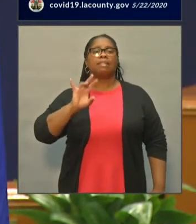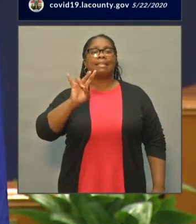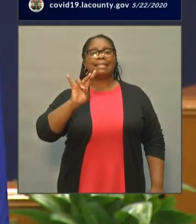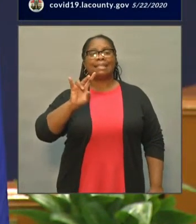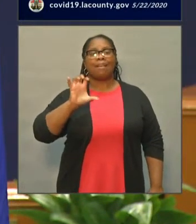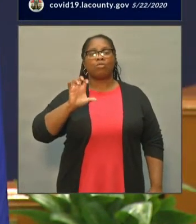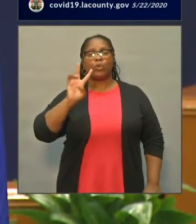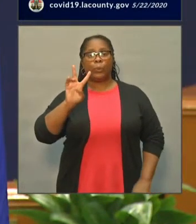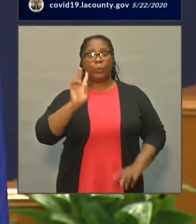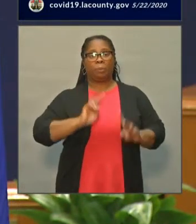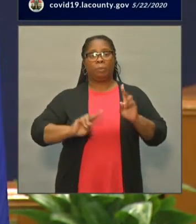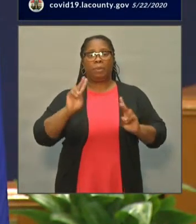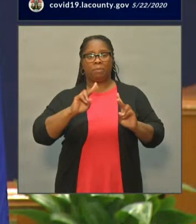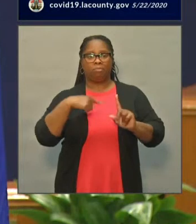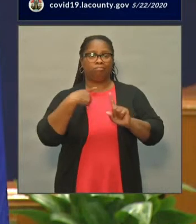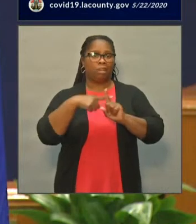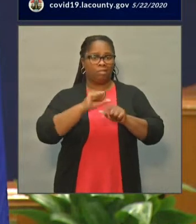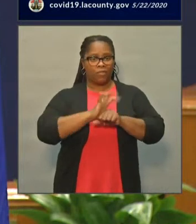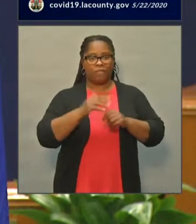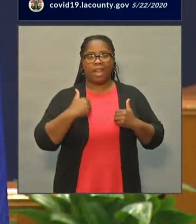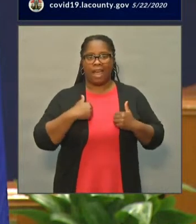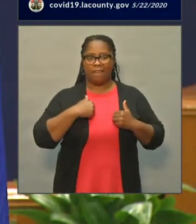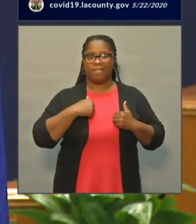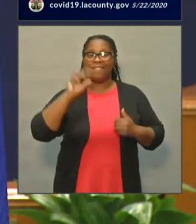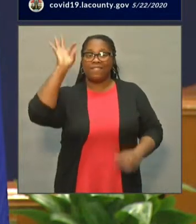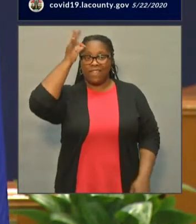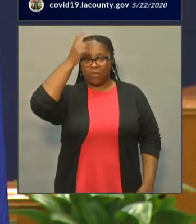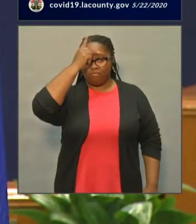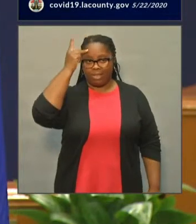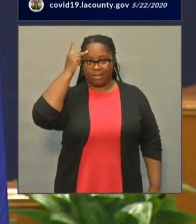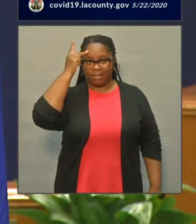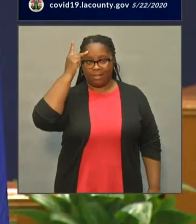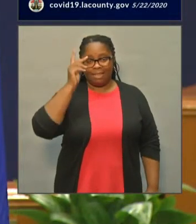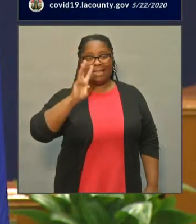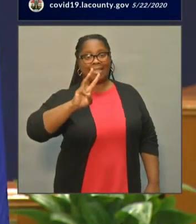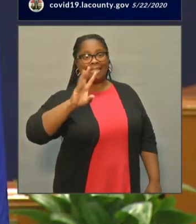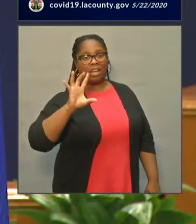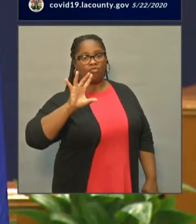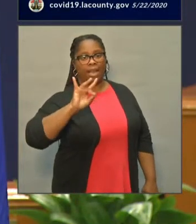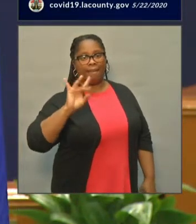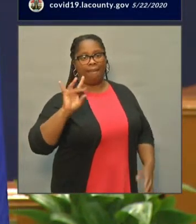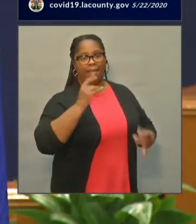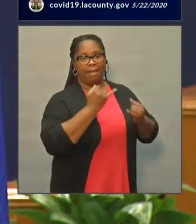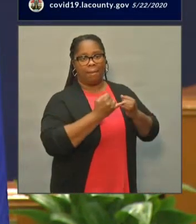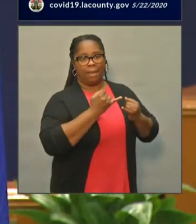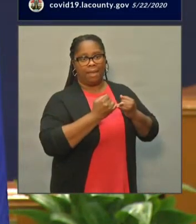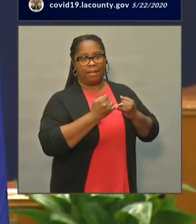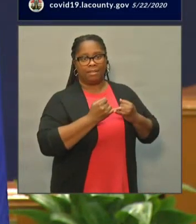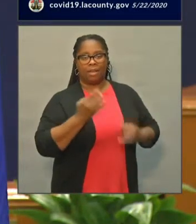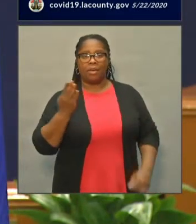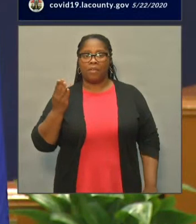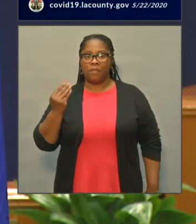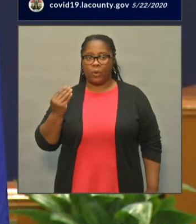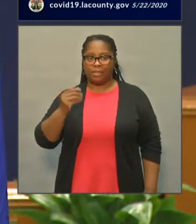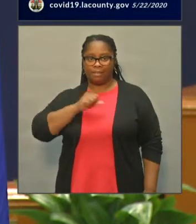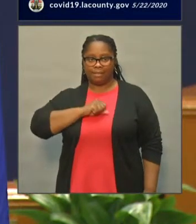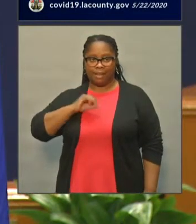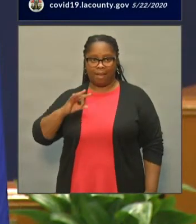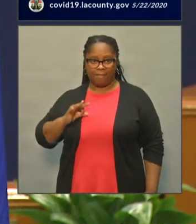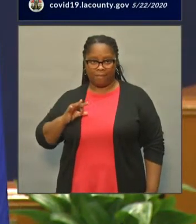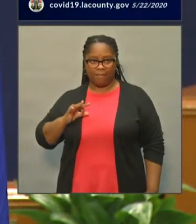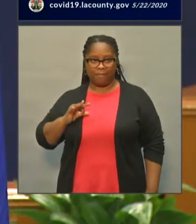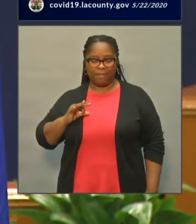702 cases in the federal prison facilities, 688 among people who are incarcerated, and 14 among